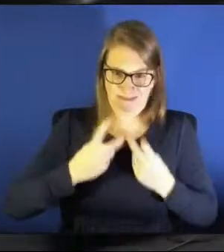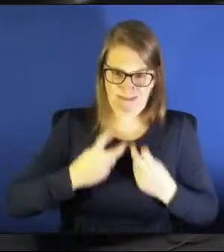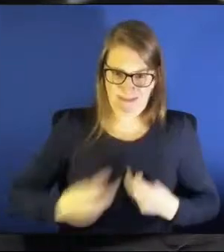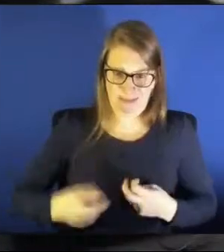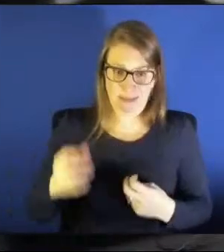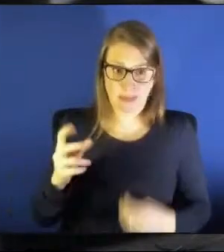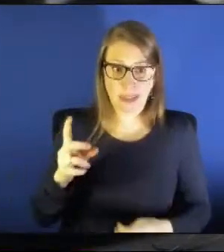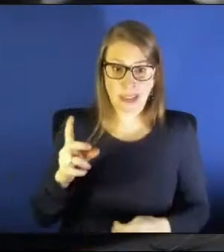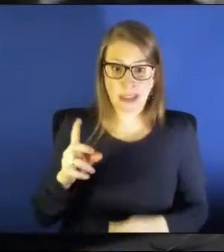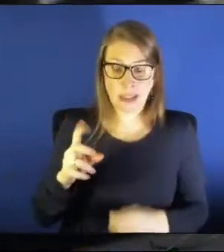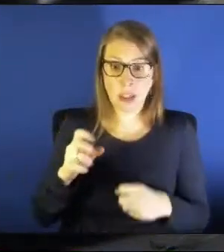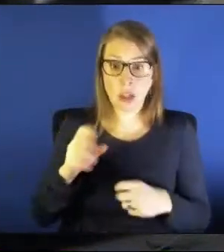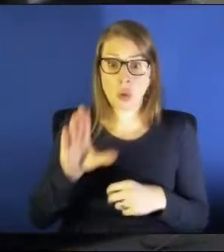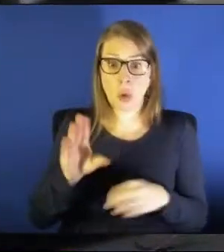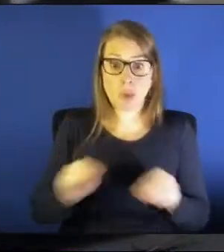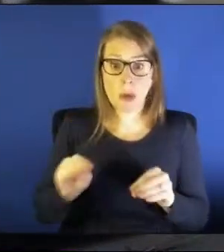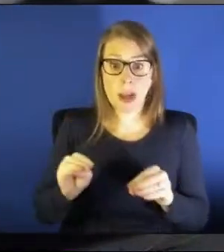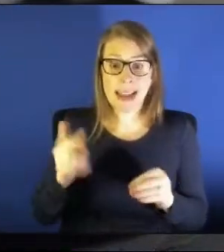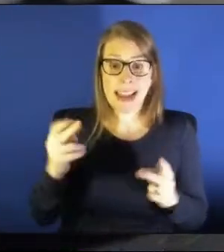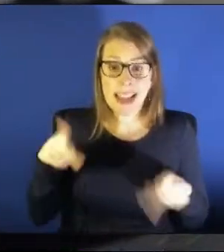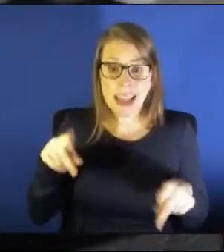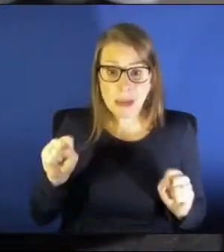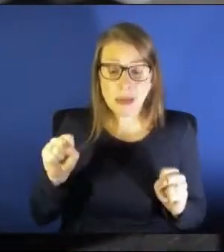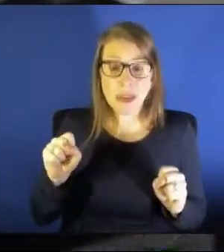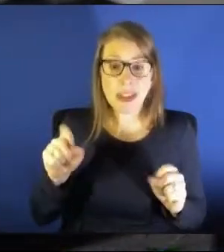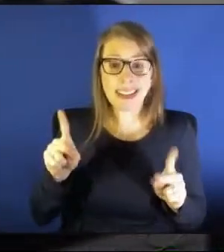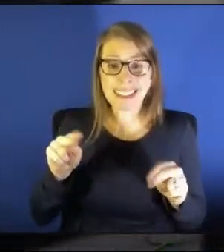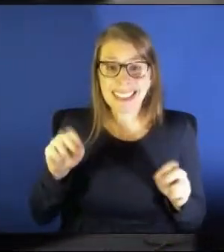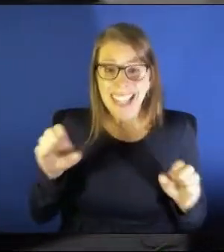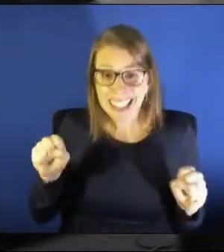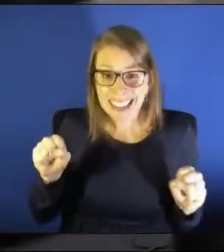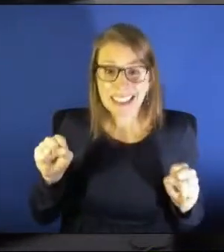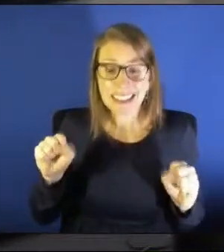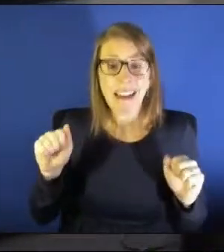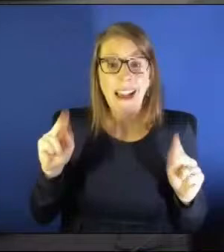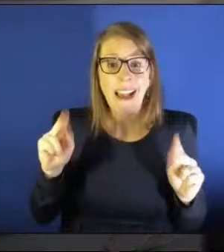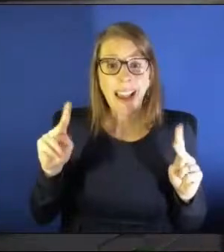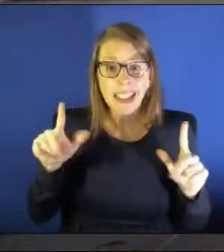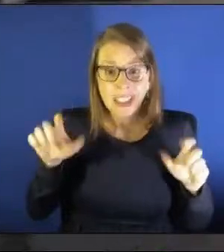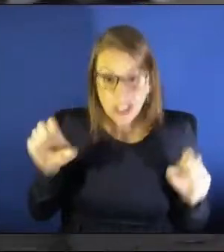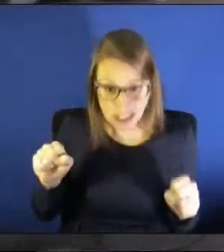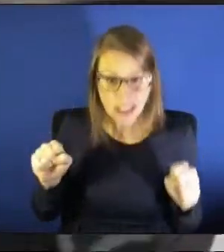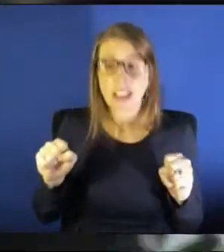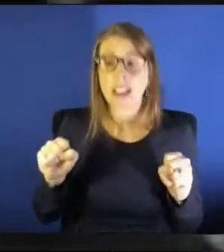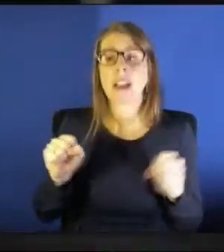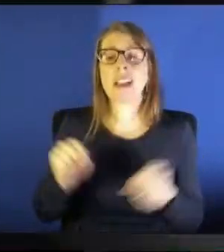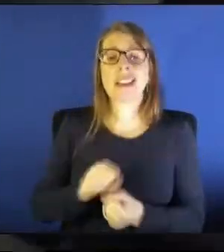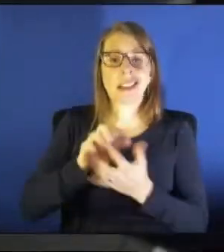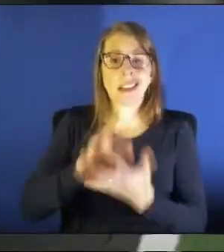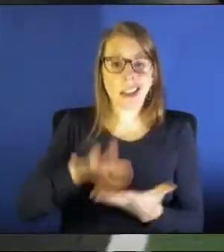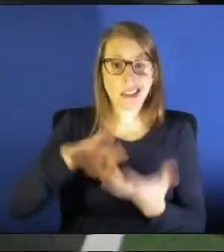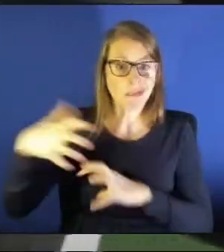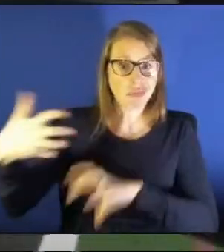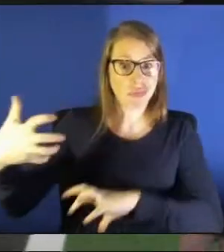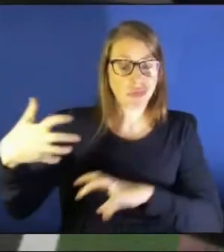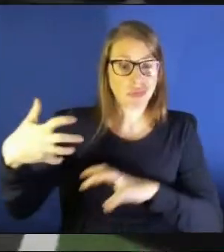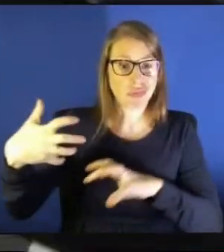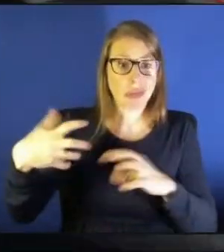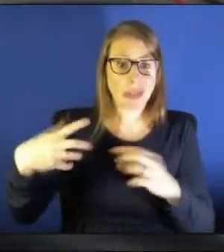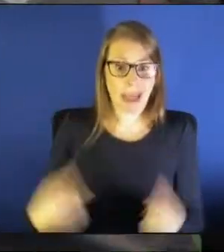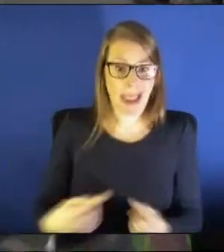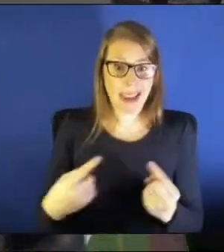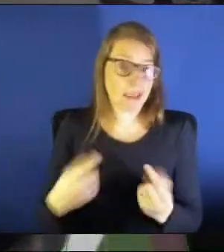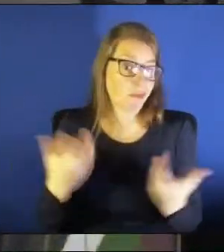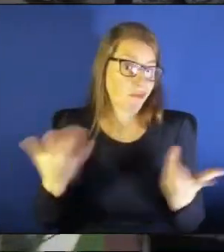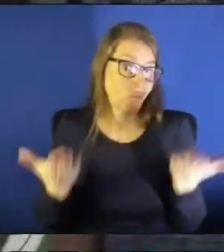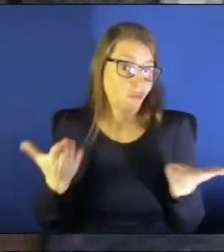dynamic mobility through your hips, knees, and ankles to see if that's contributing to some type of dysfunction which is causing pain. Ryan's going to put me through a little bit of a course